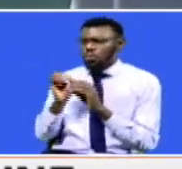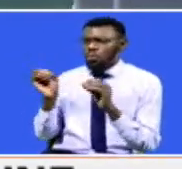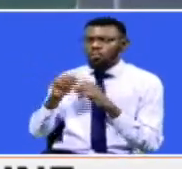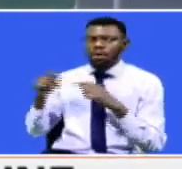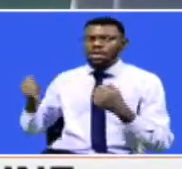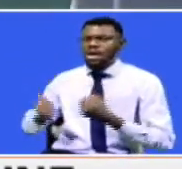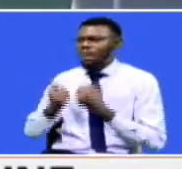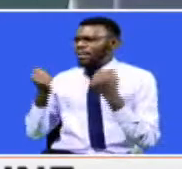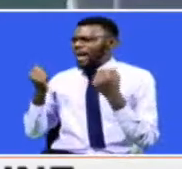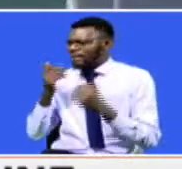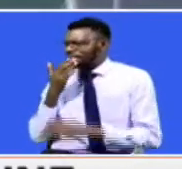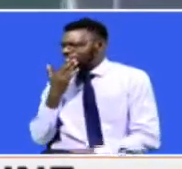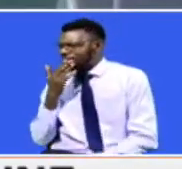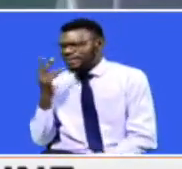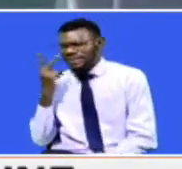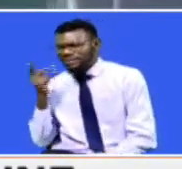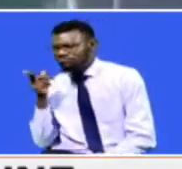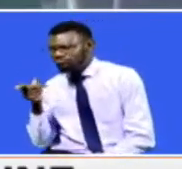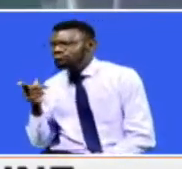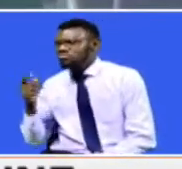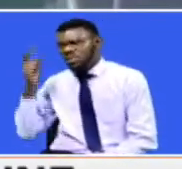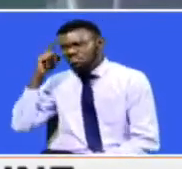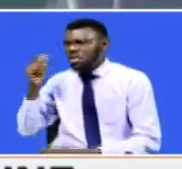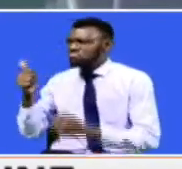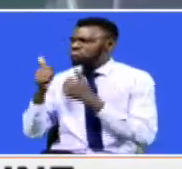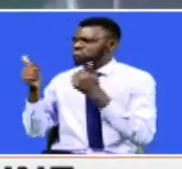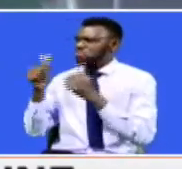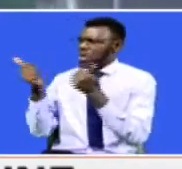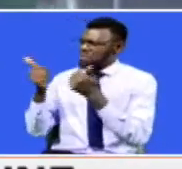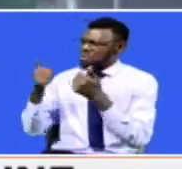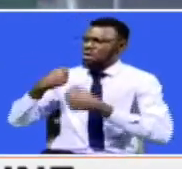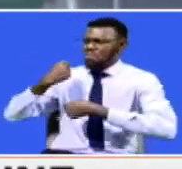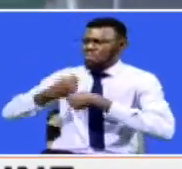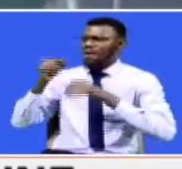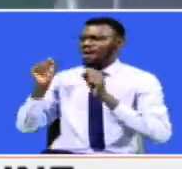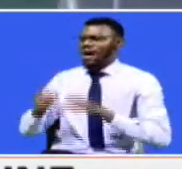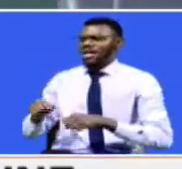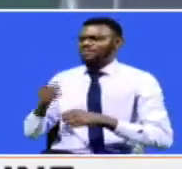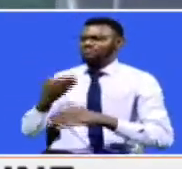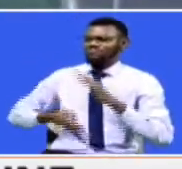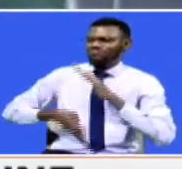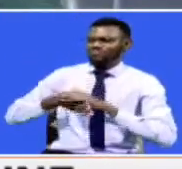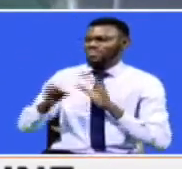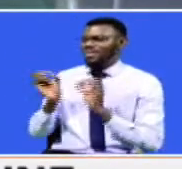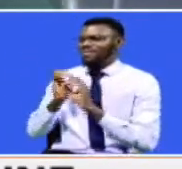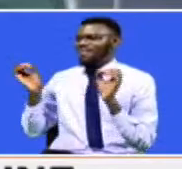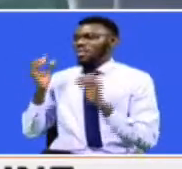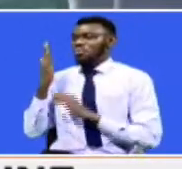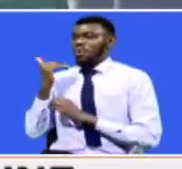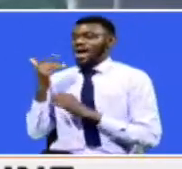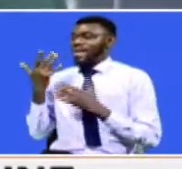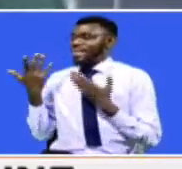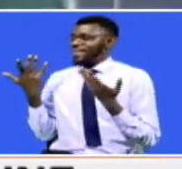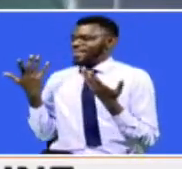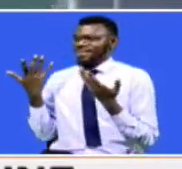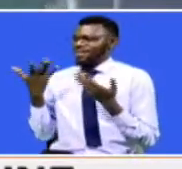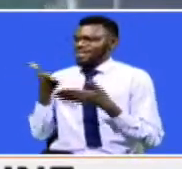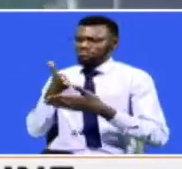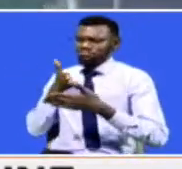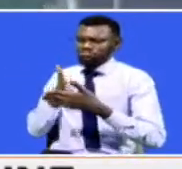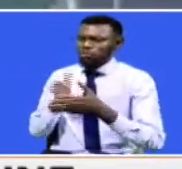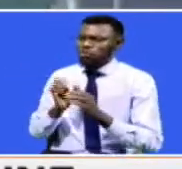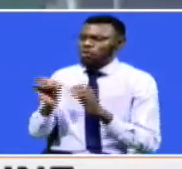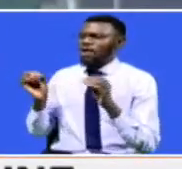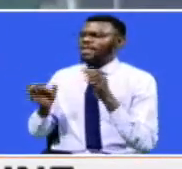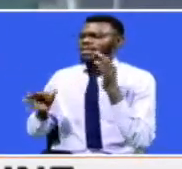find that this person is still okay to hold office, then nothing happens after that, because then you cannot go and rule on it. So